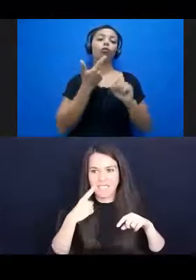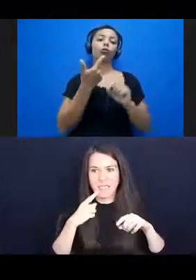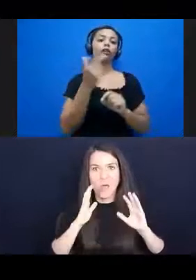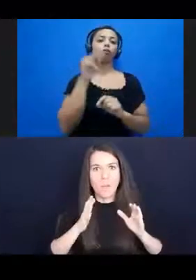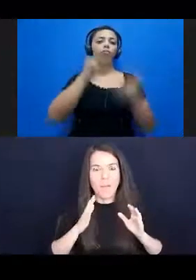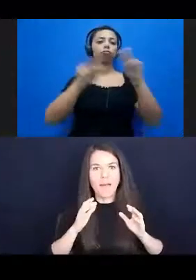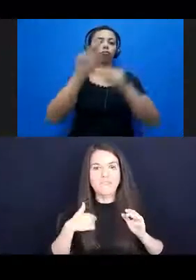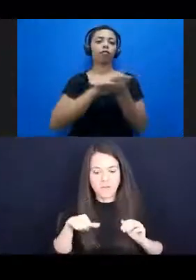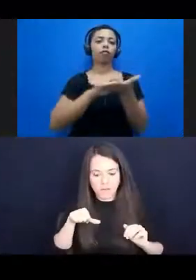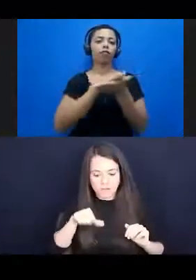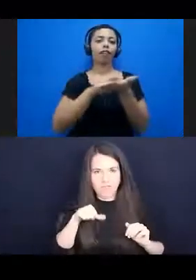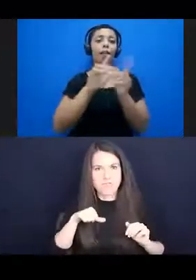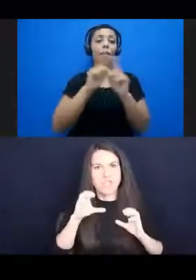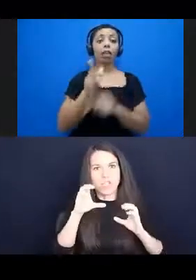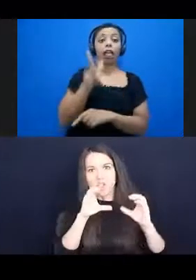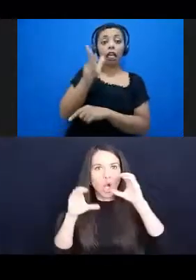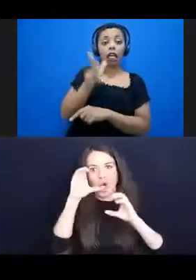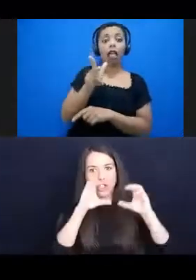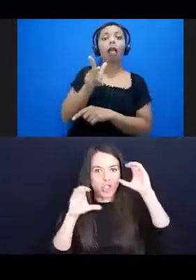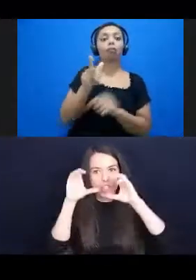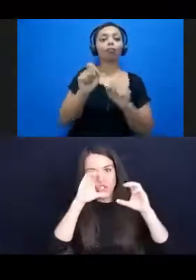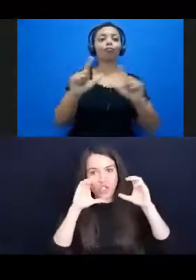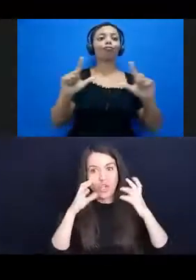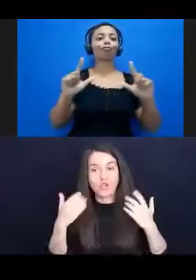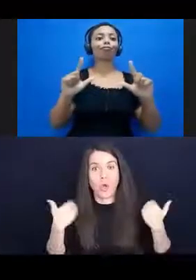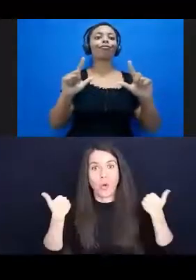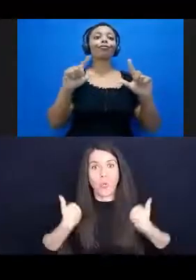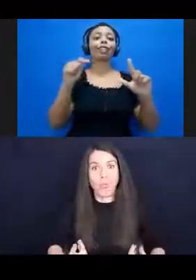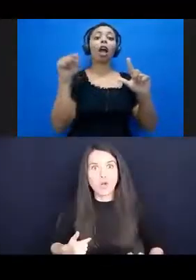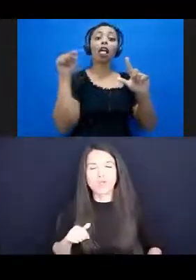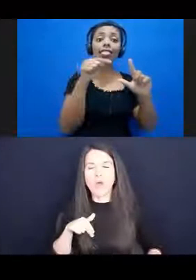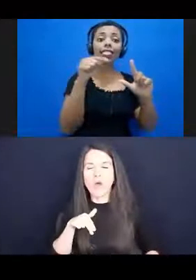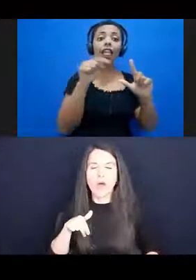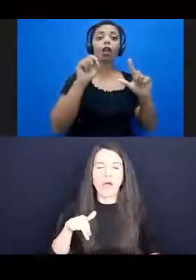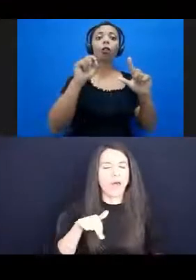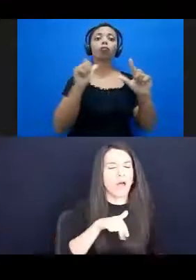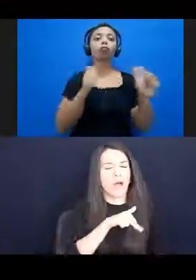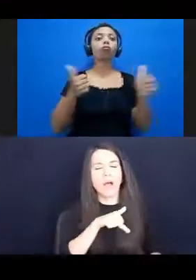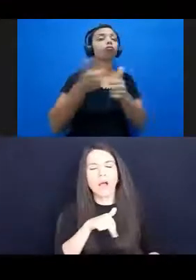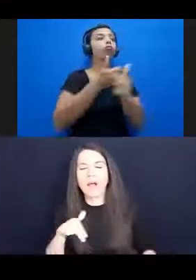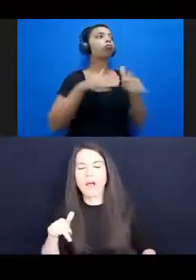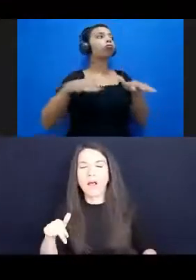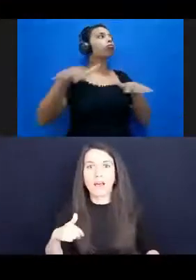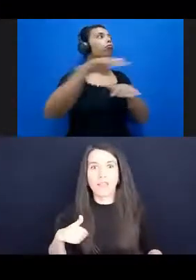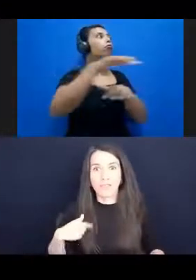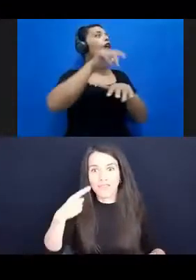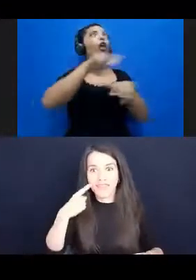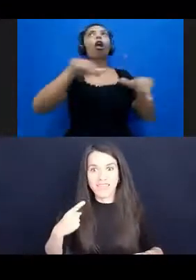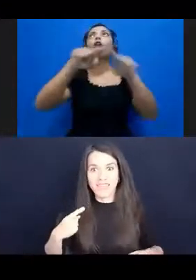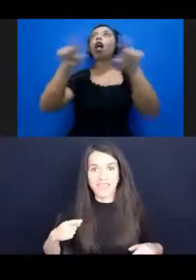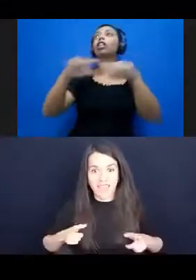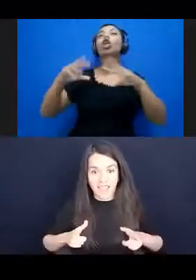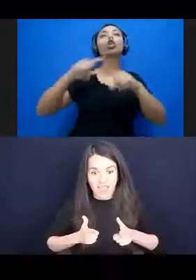mode. So at this point, the user begins to move around and explores the room until the object is